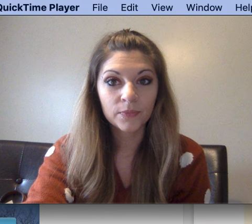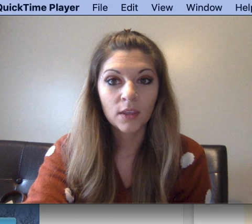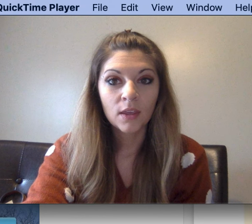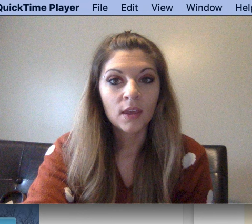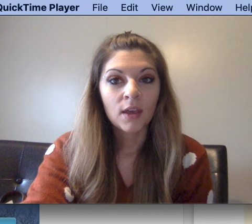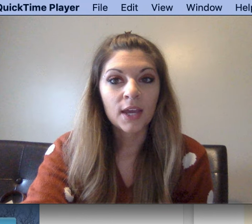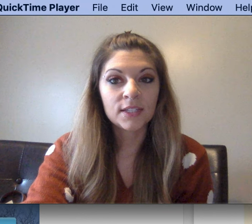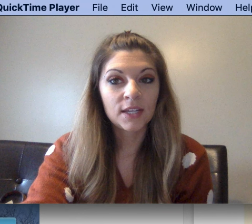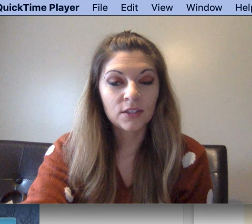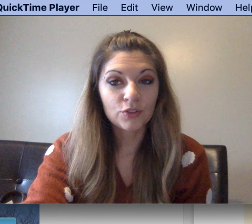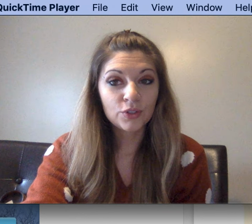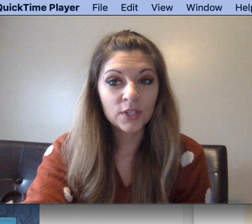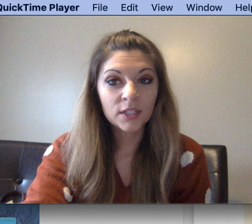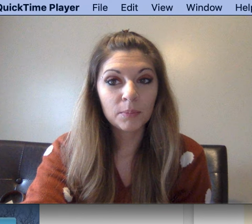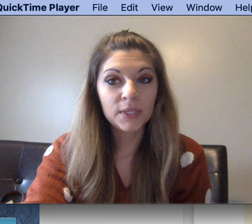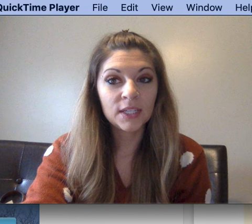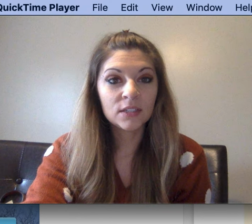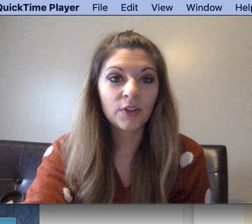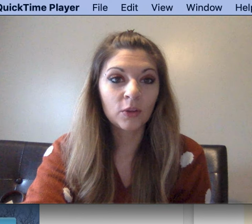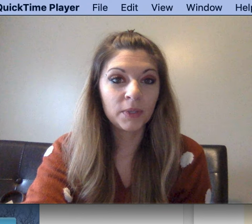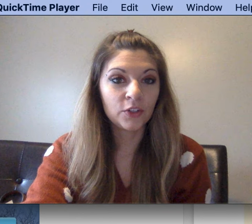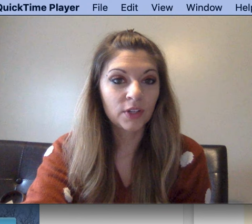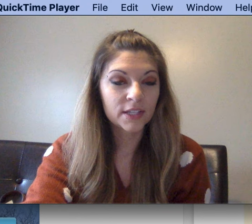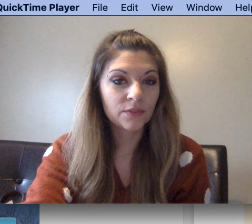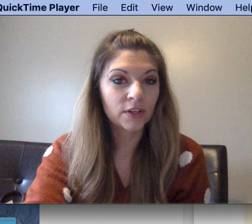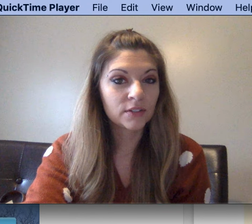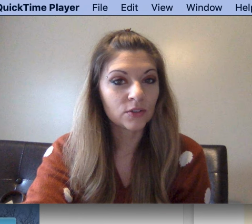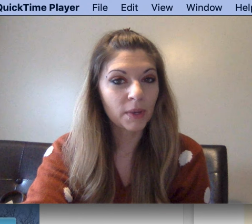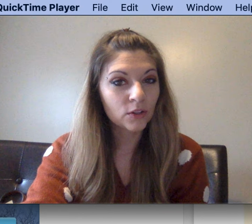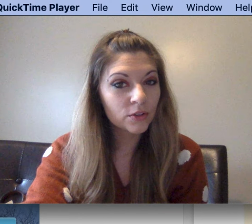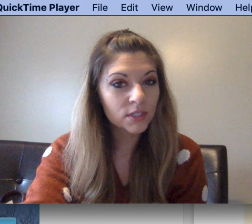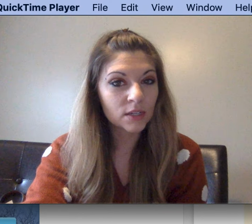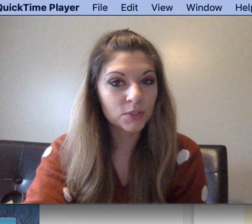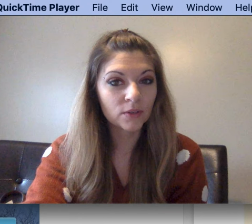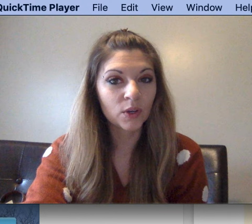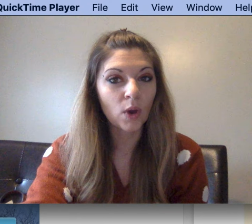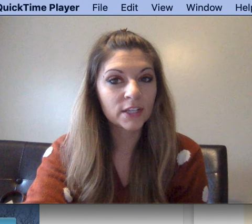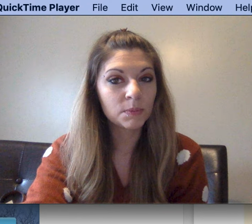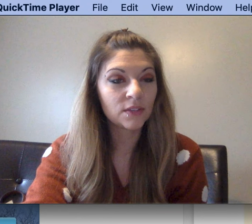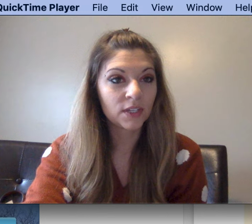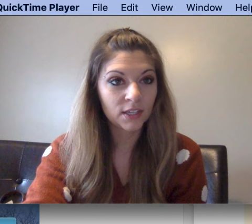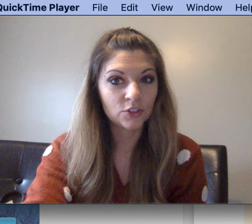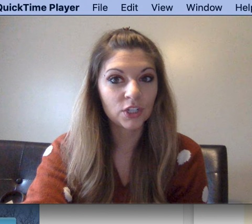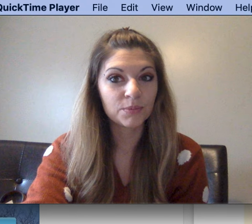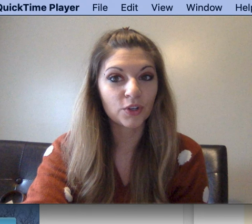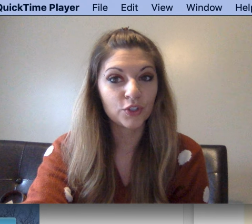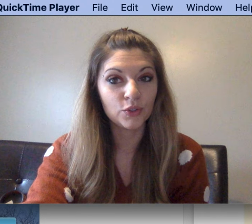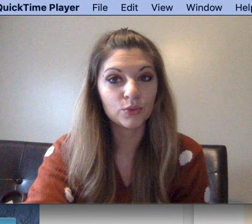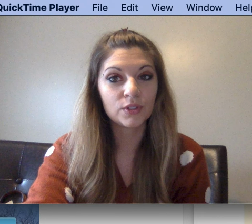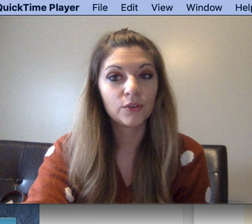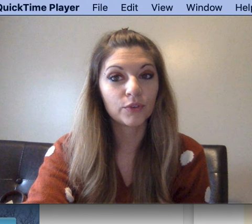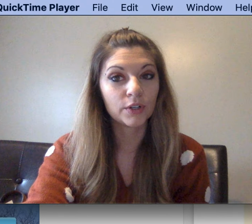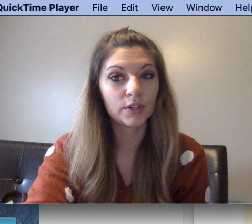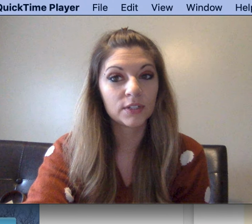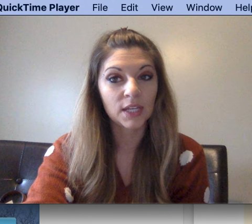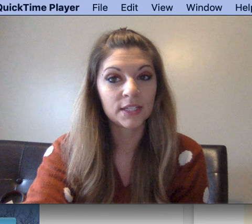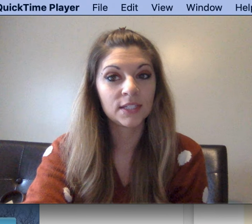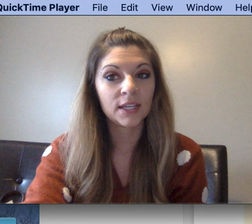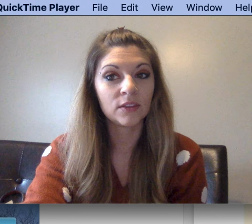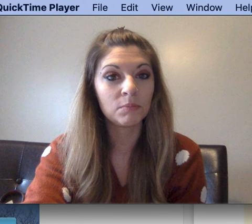instinctual. As an ASL student, begin developing your classifier skills by closely observing why specific hand shapes are used